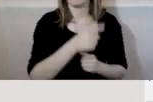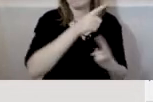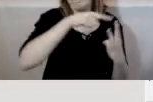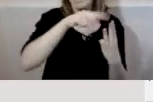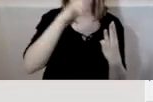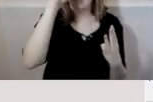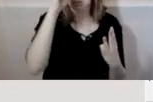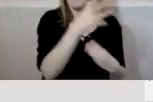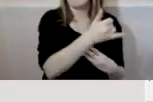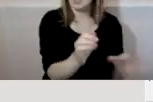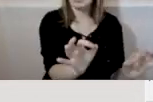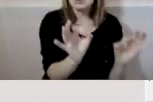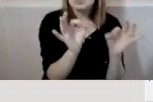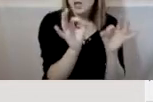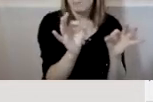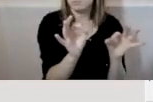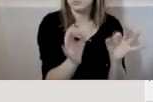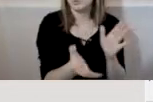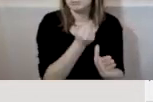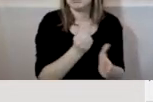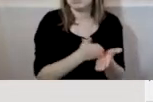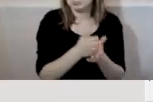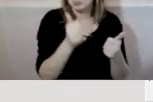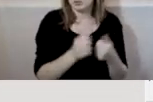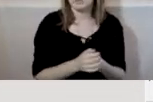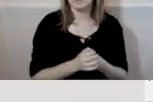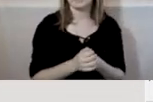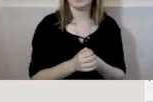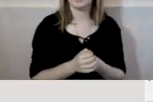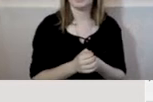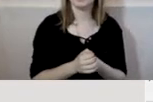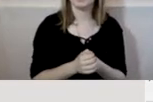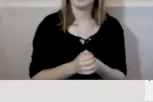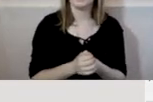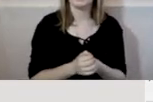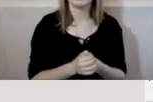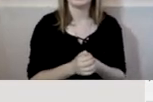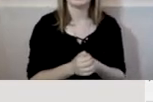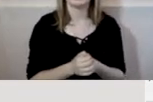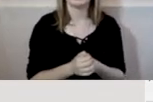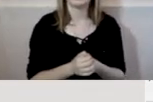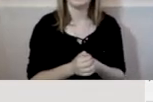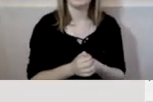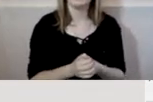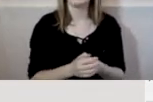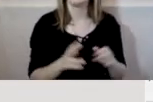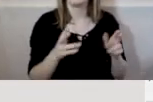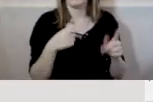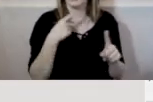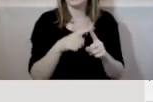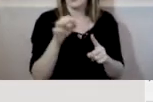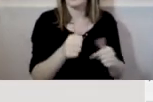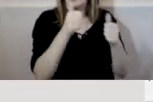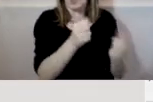good evaluation from in this point of view, and good practice